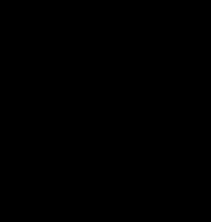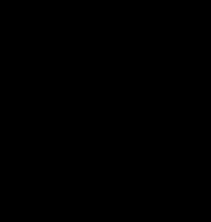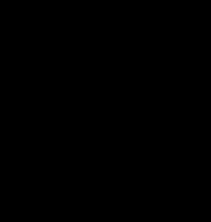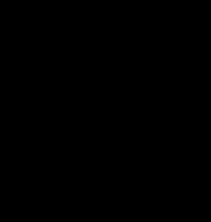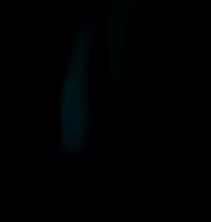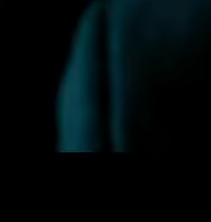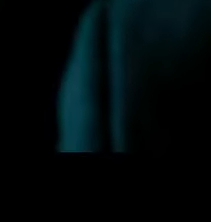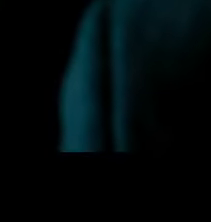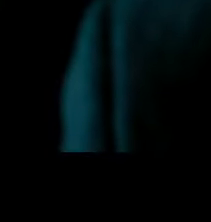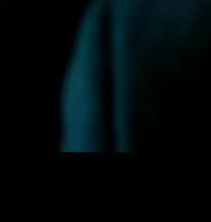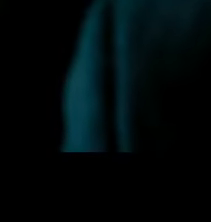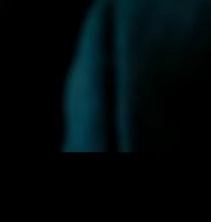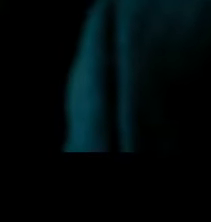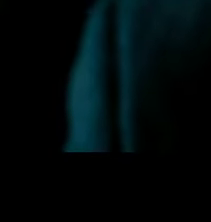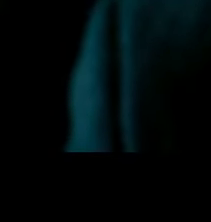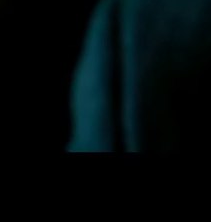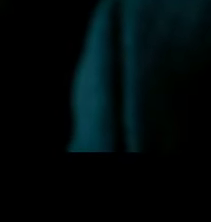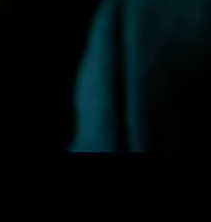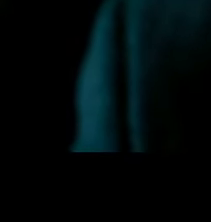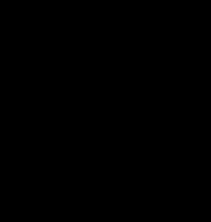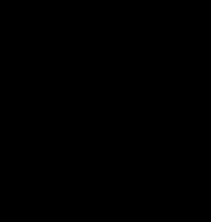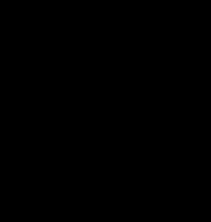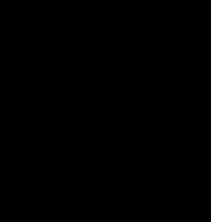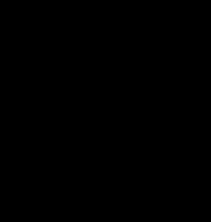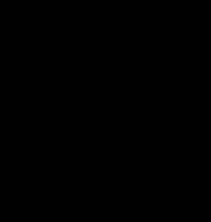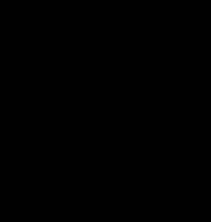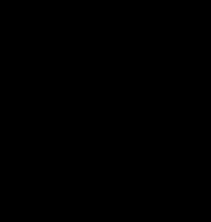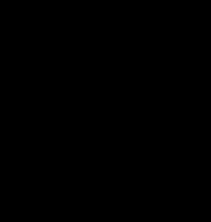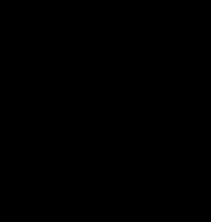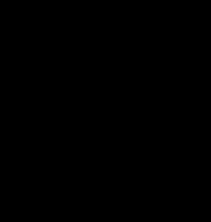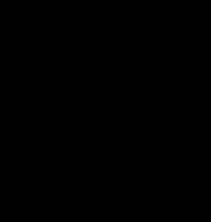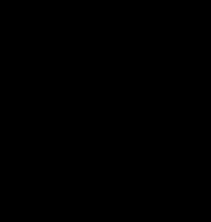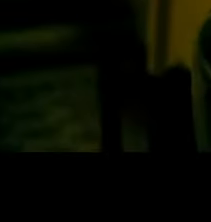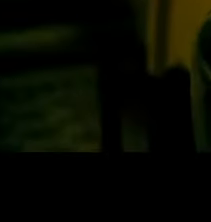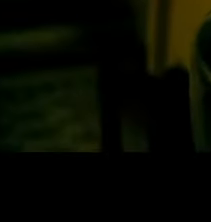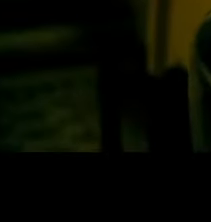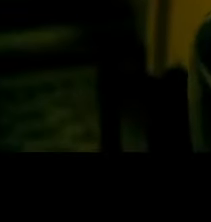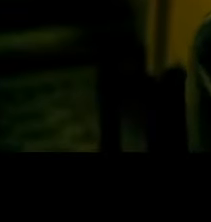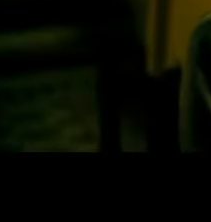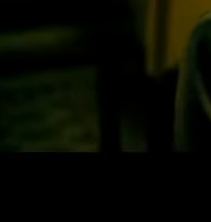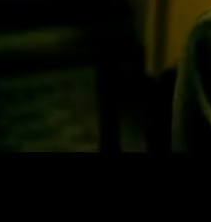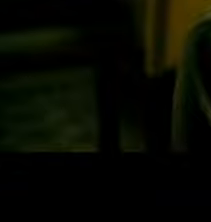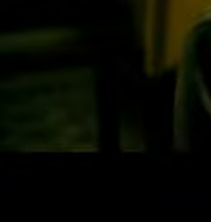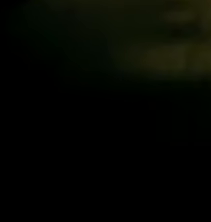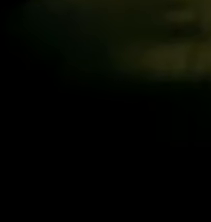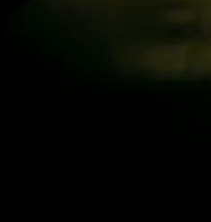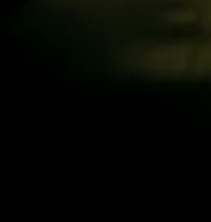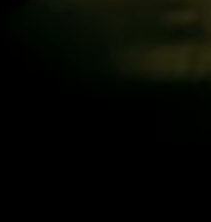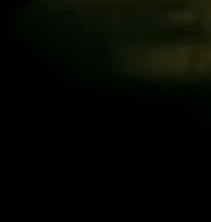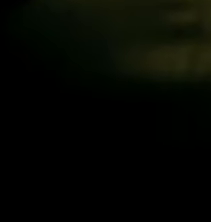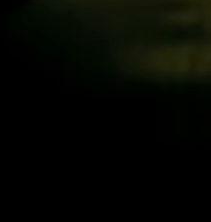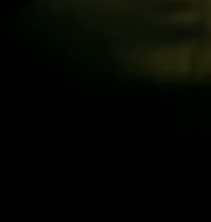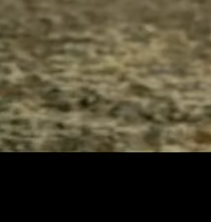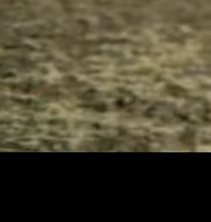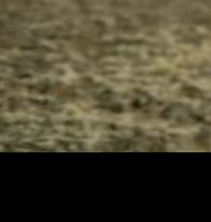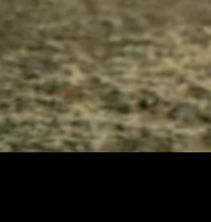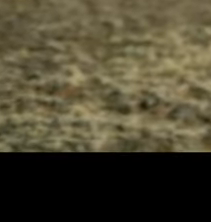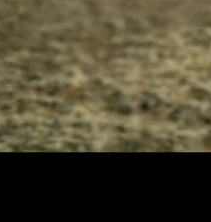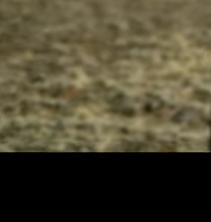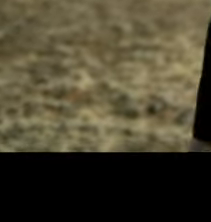Dr. Oppenheimer. Can you explain quantum mechanics to me?